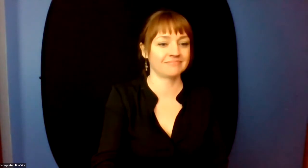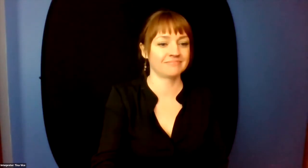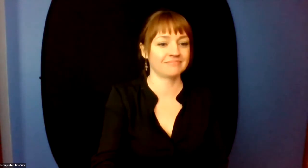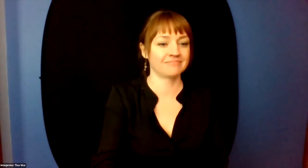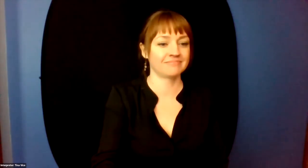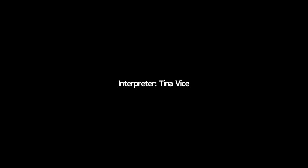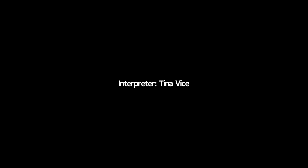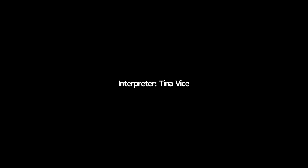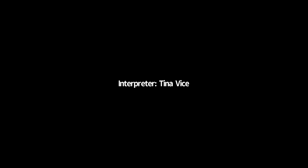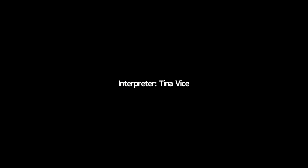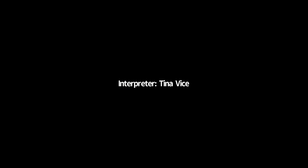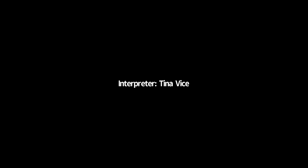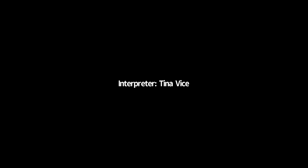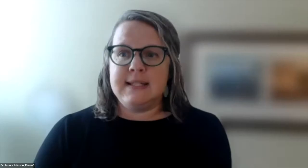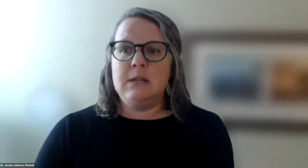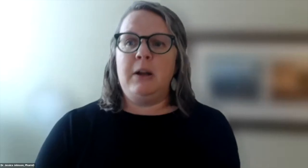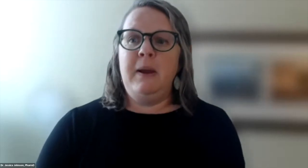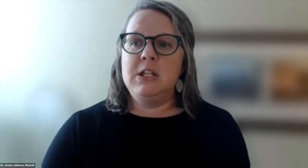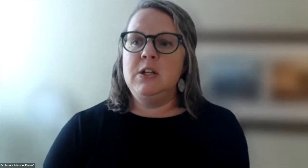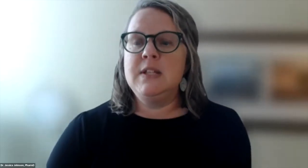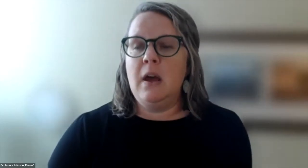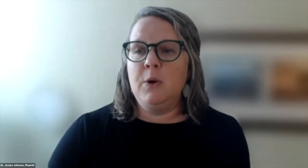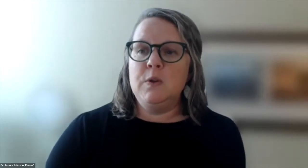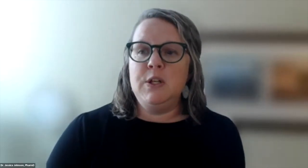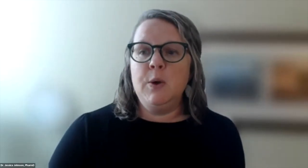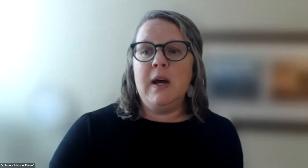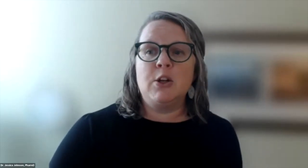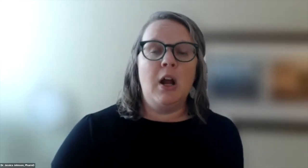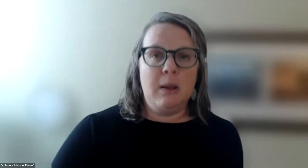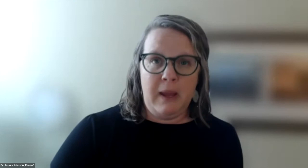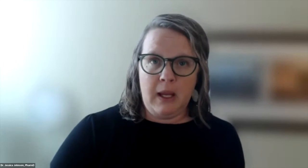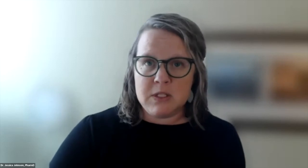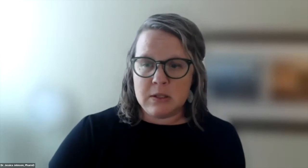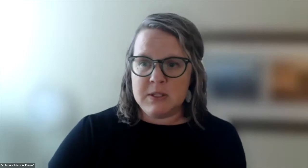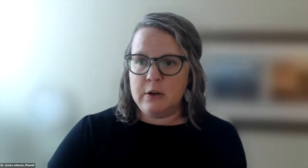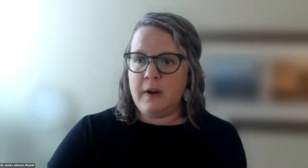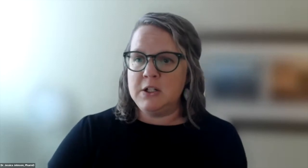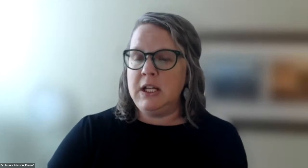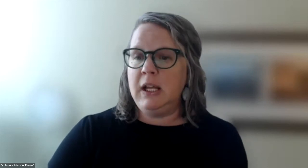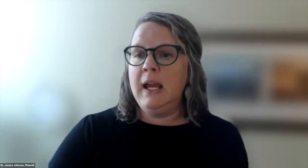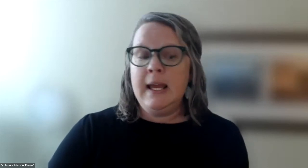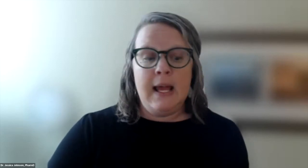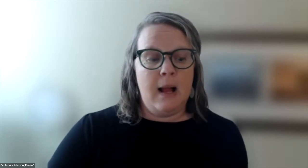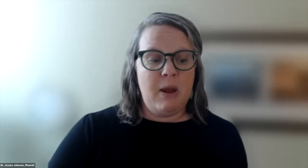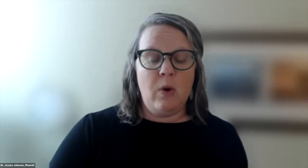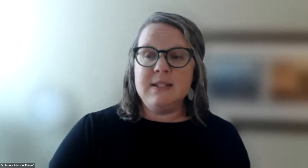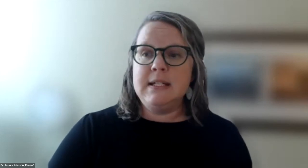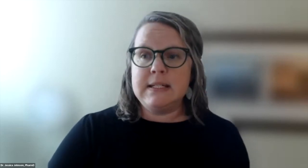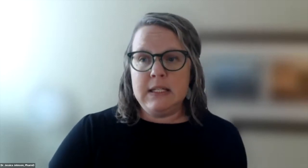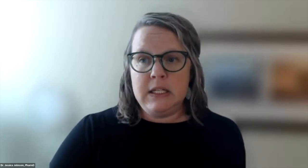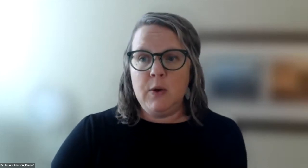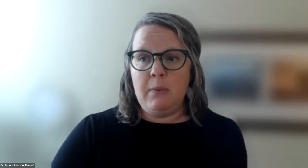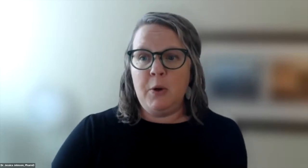other questions. So Fred had asked about a patient using MOUD who has chronic pain, which limits her functioning, and wants